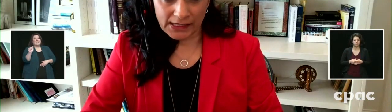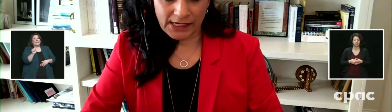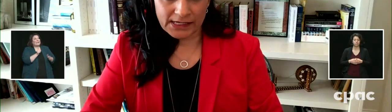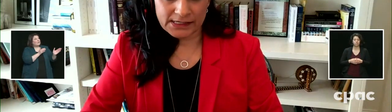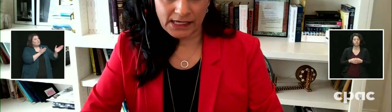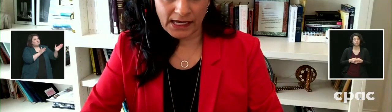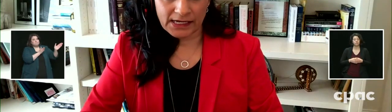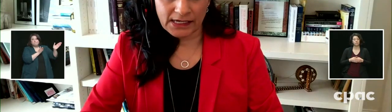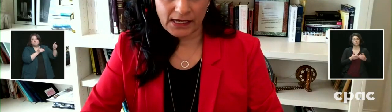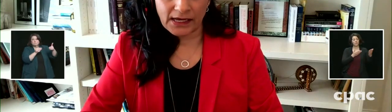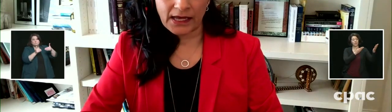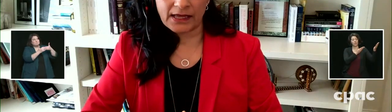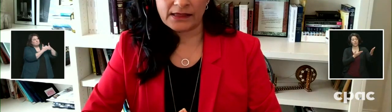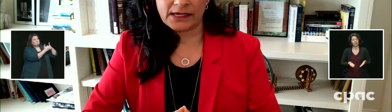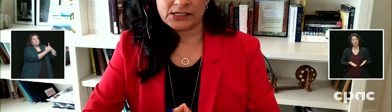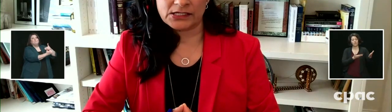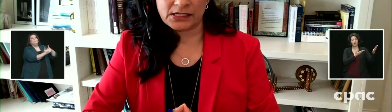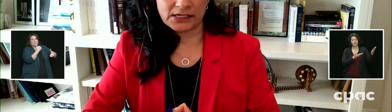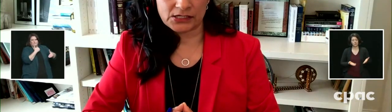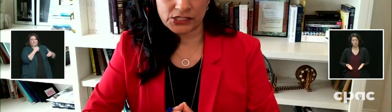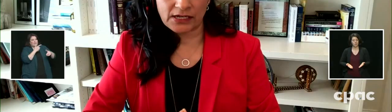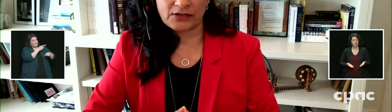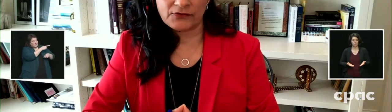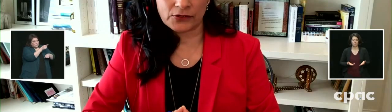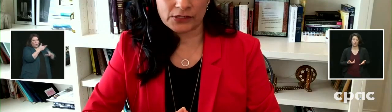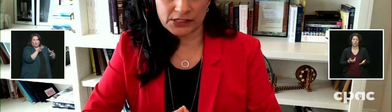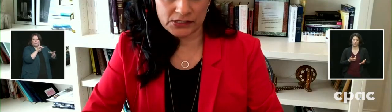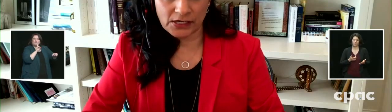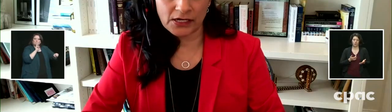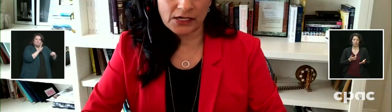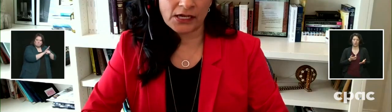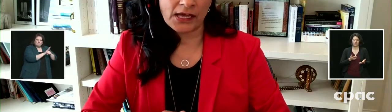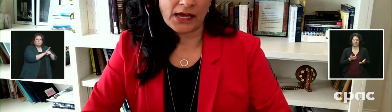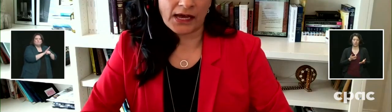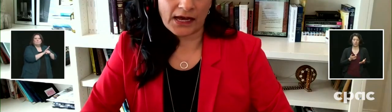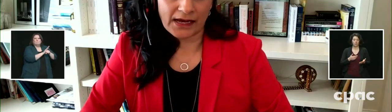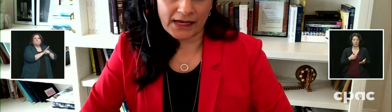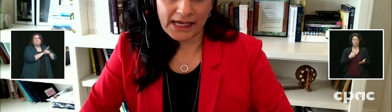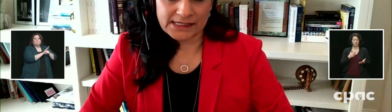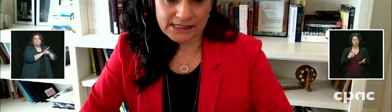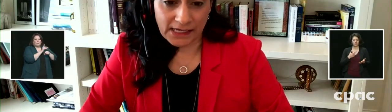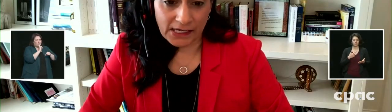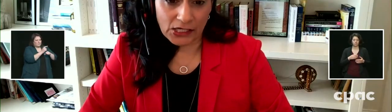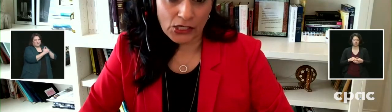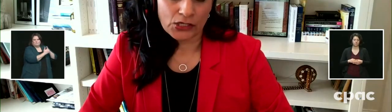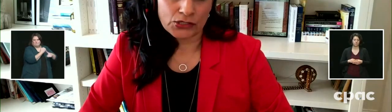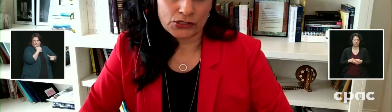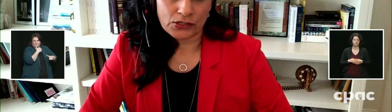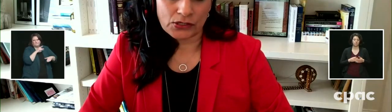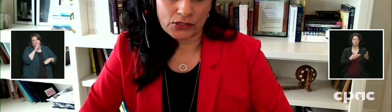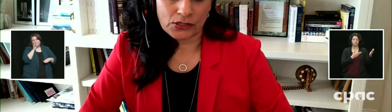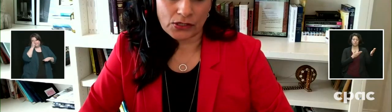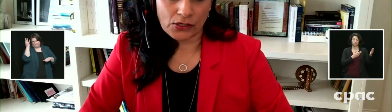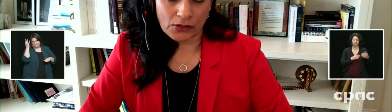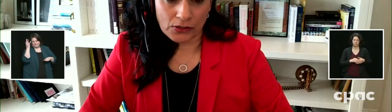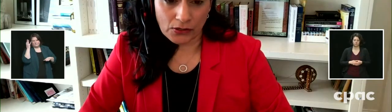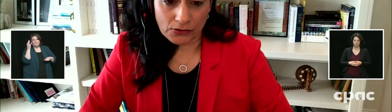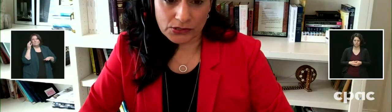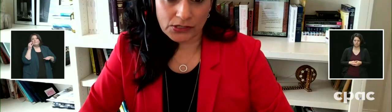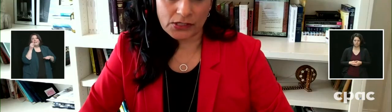been allocated to Canada and that chaque fournisseur essaie